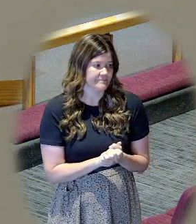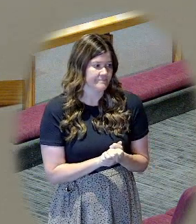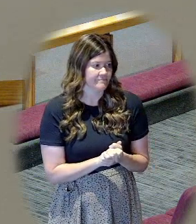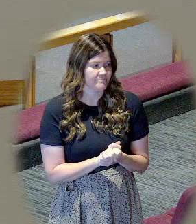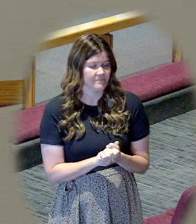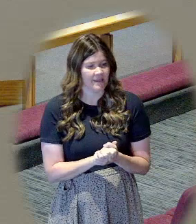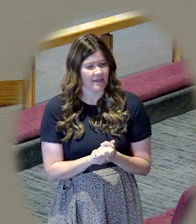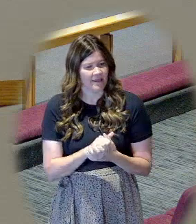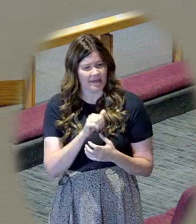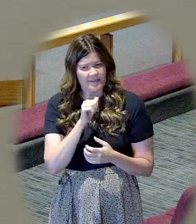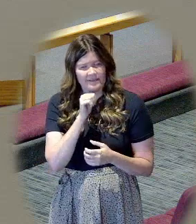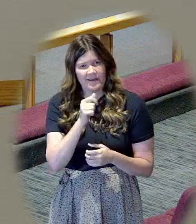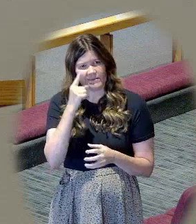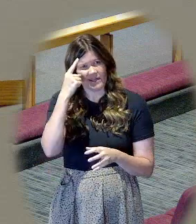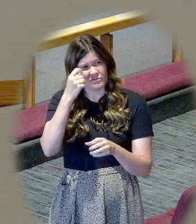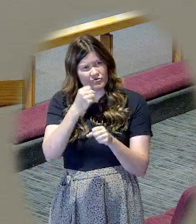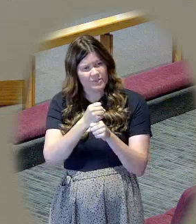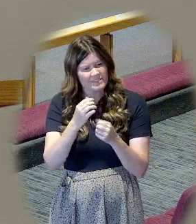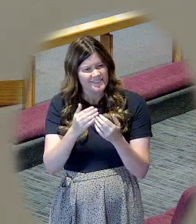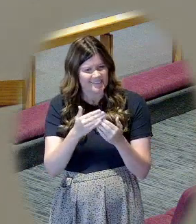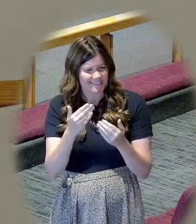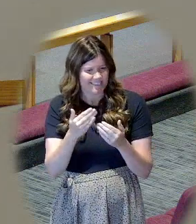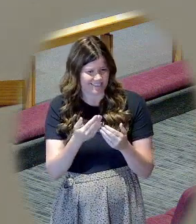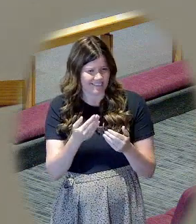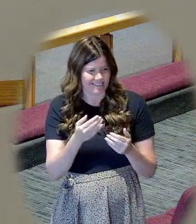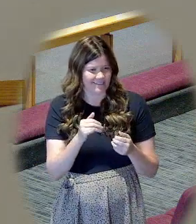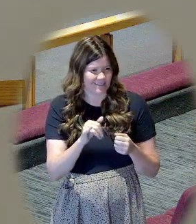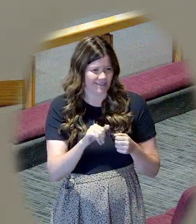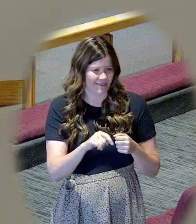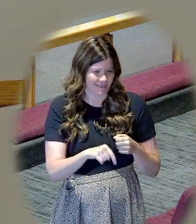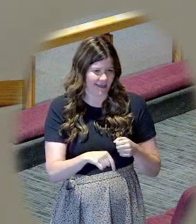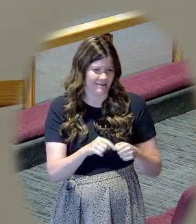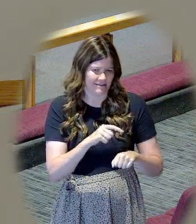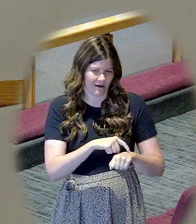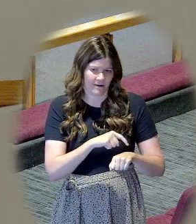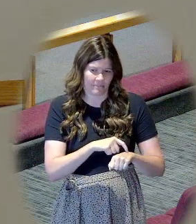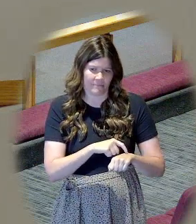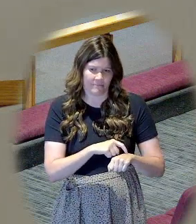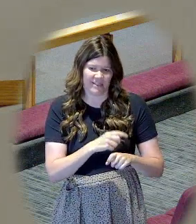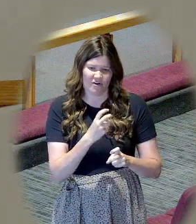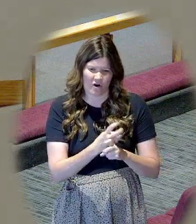Not that trust comes easy in those moments,